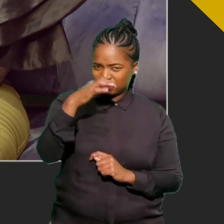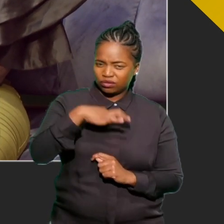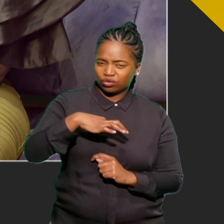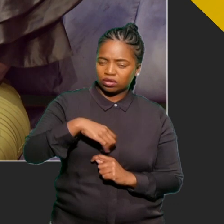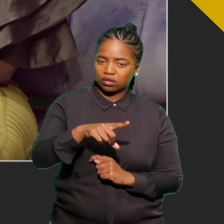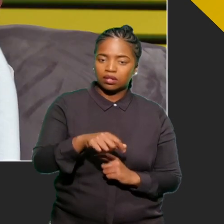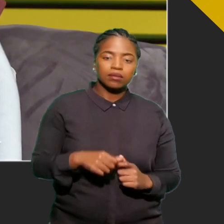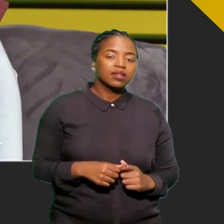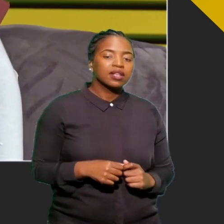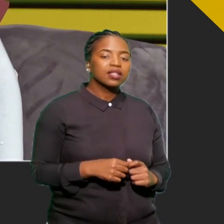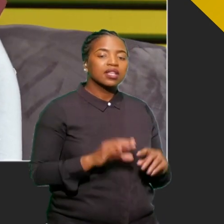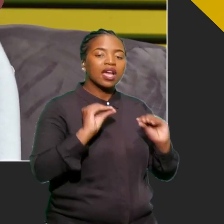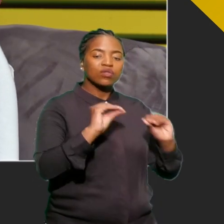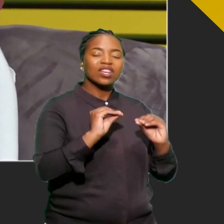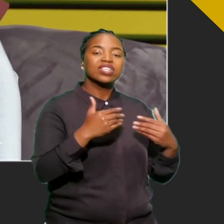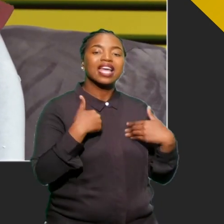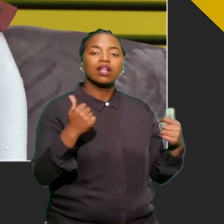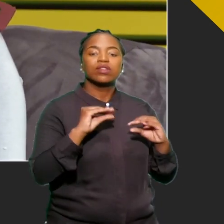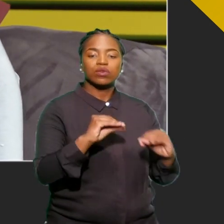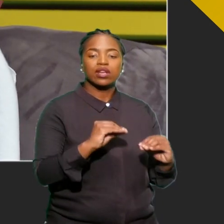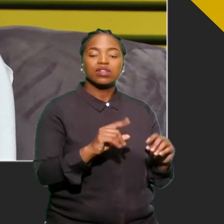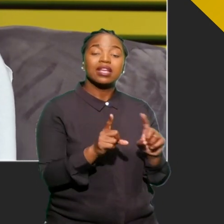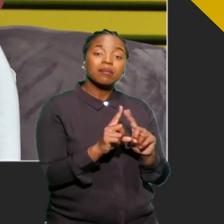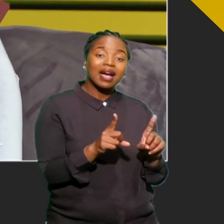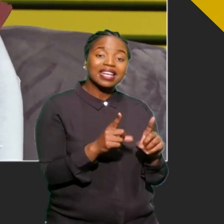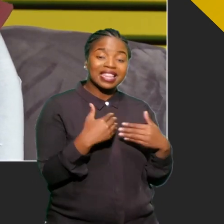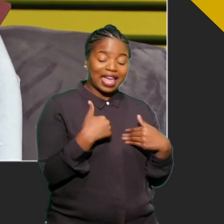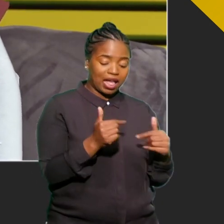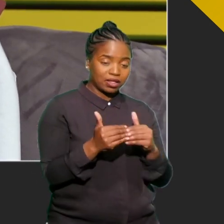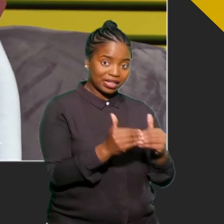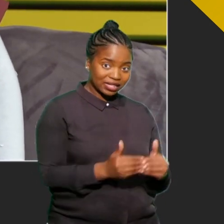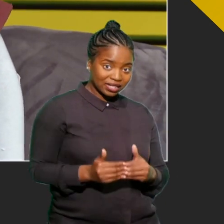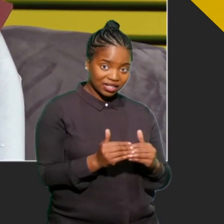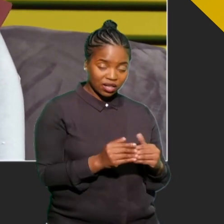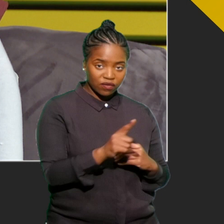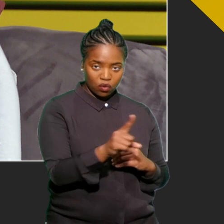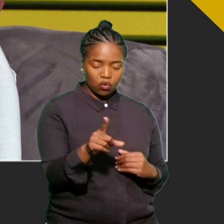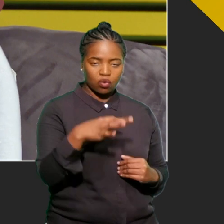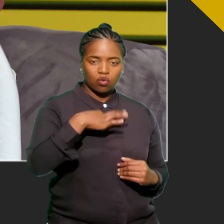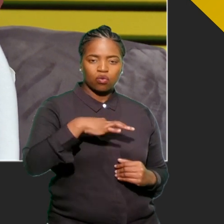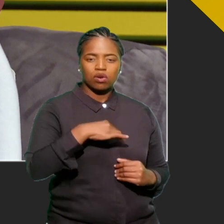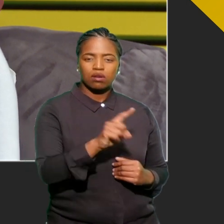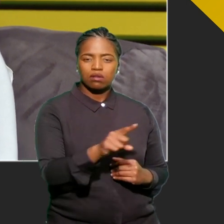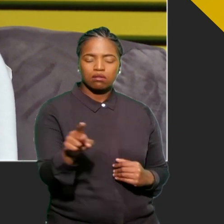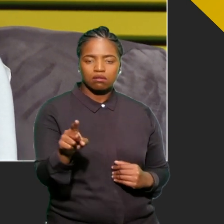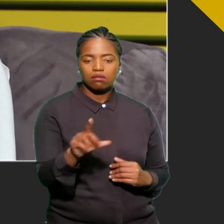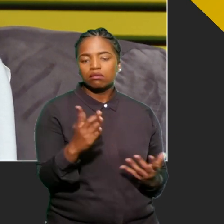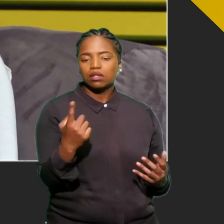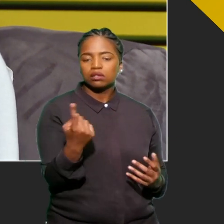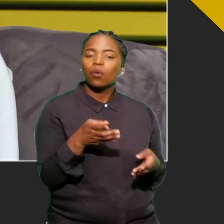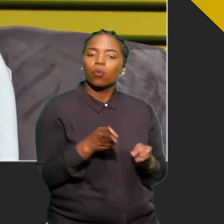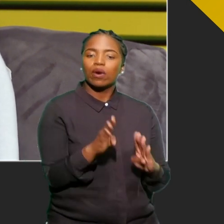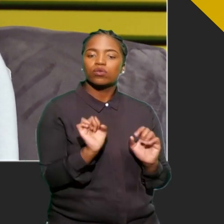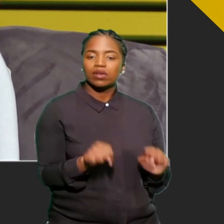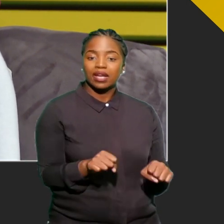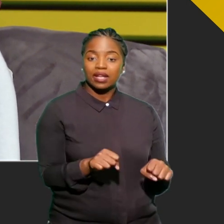It's education, health education, and it's basically bringing the health care services to the teenagers. That's the only way,